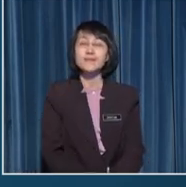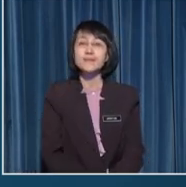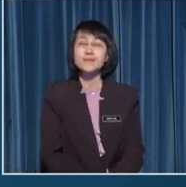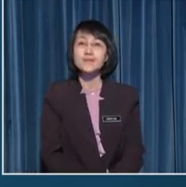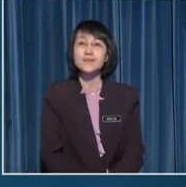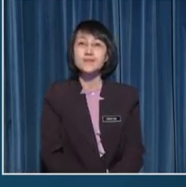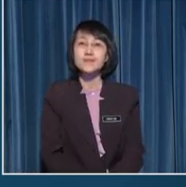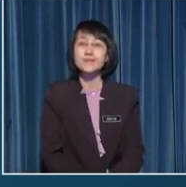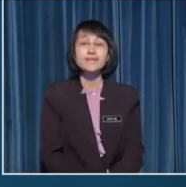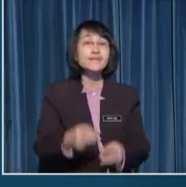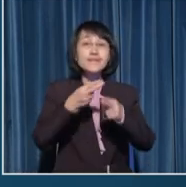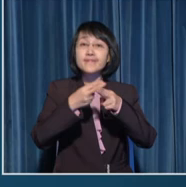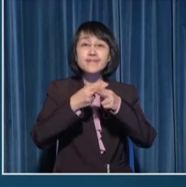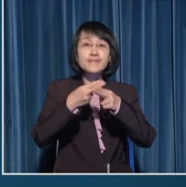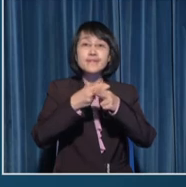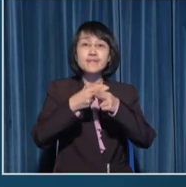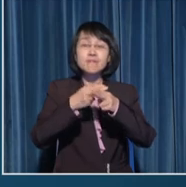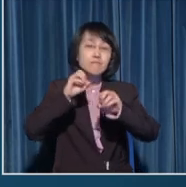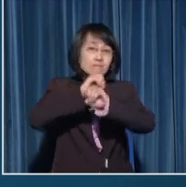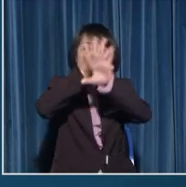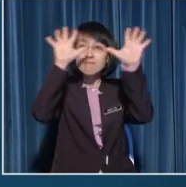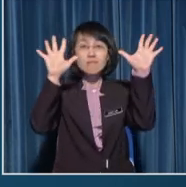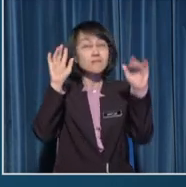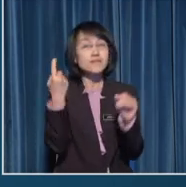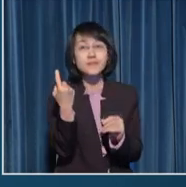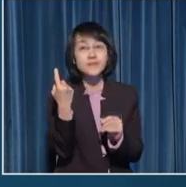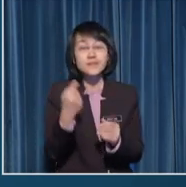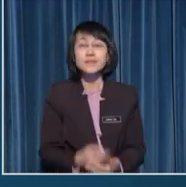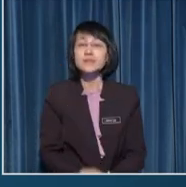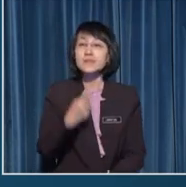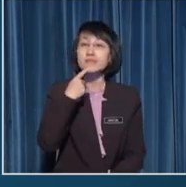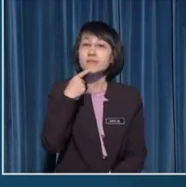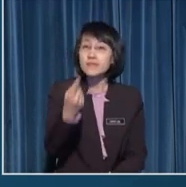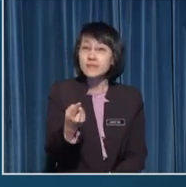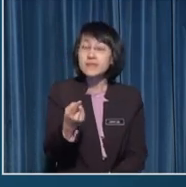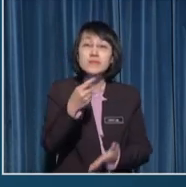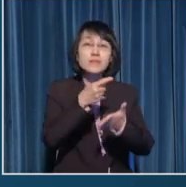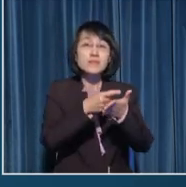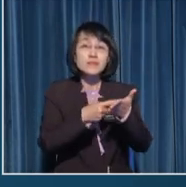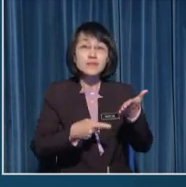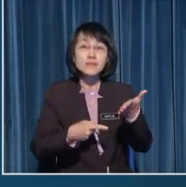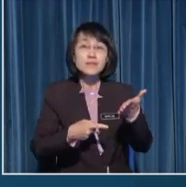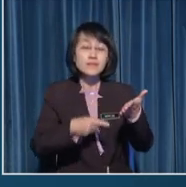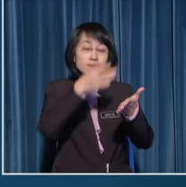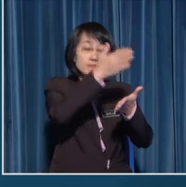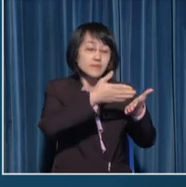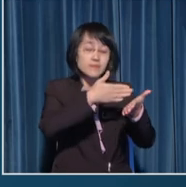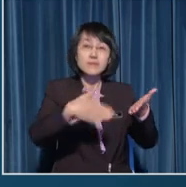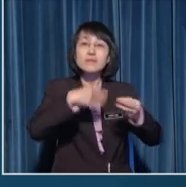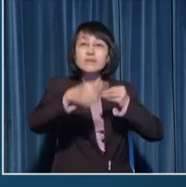It is short and brief, telling you what the chart is all about.